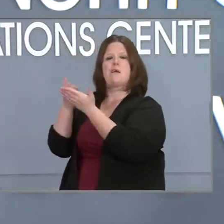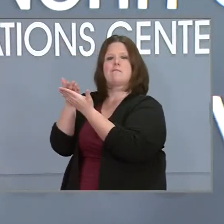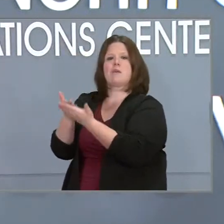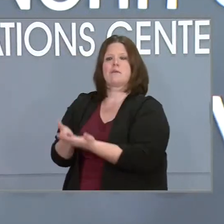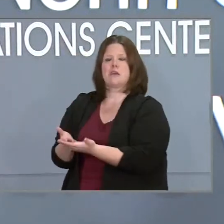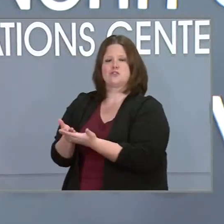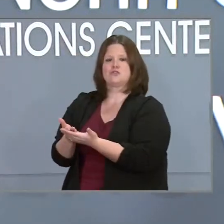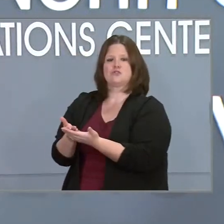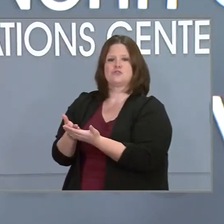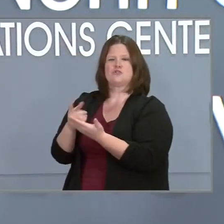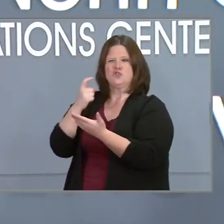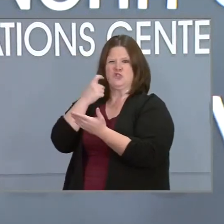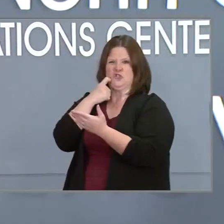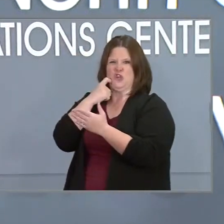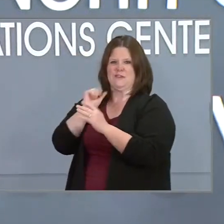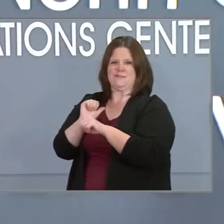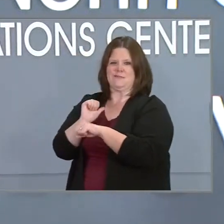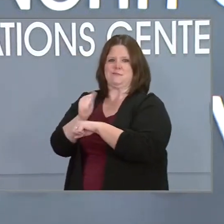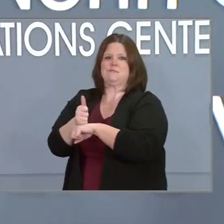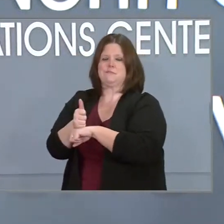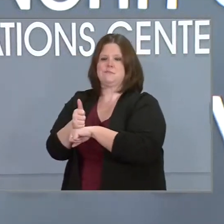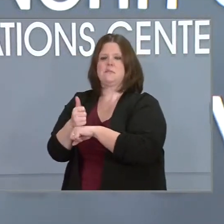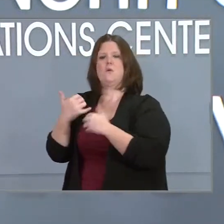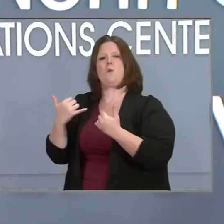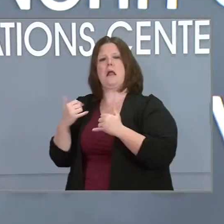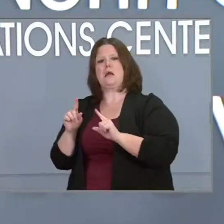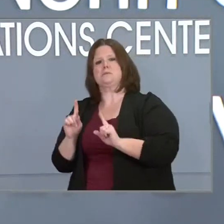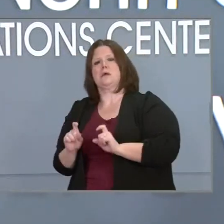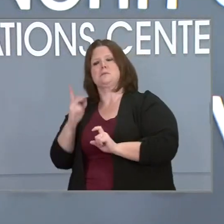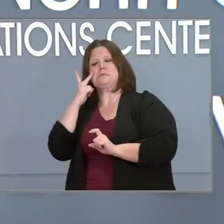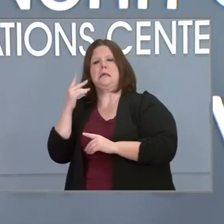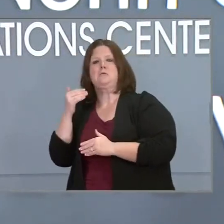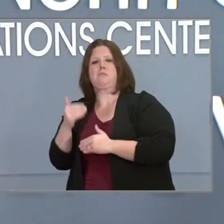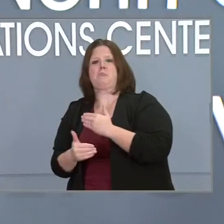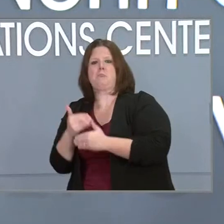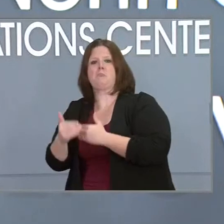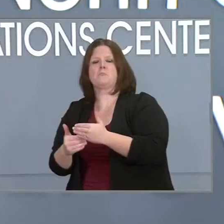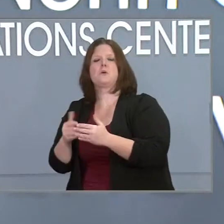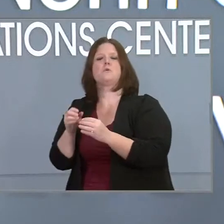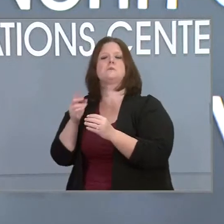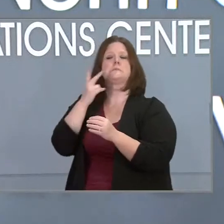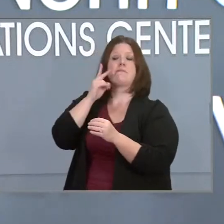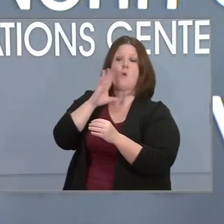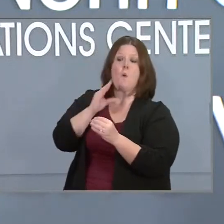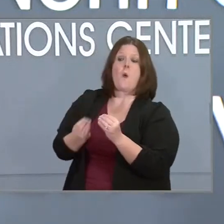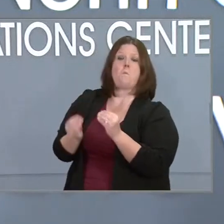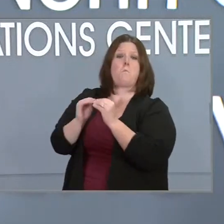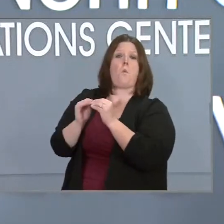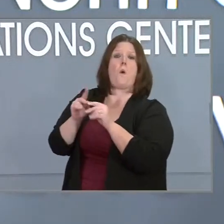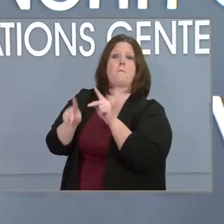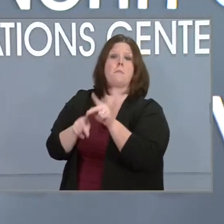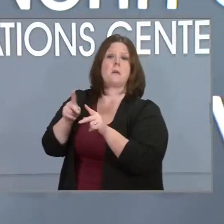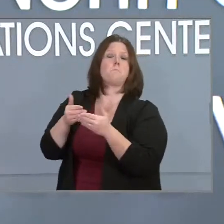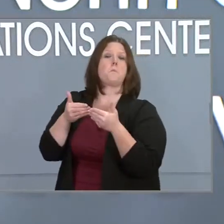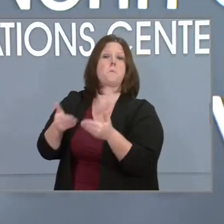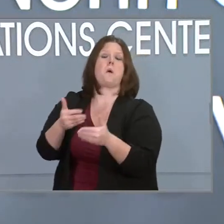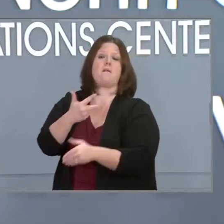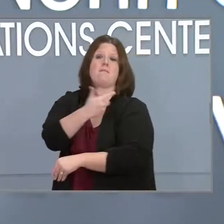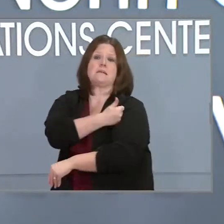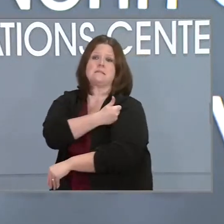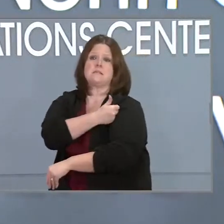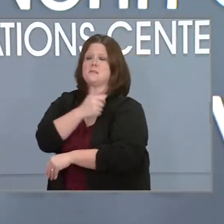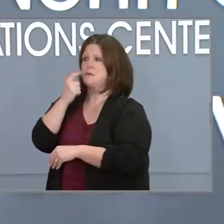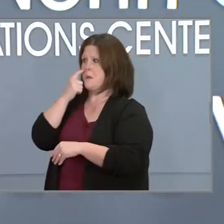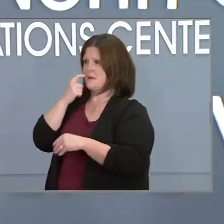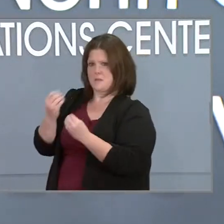requirement has just taken effect, we want to see how this works and continue to encourage people to get vaccinated. So no plans imminently, at least, to make any changes?